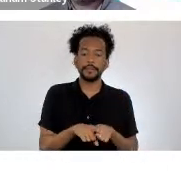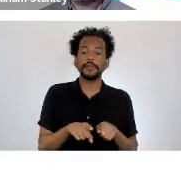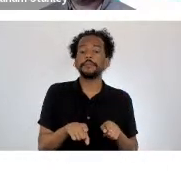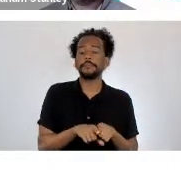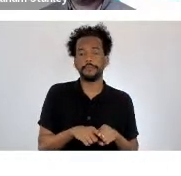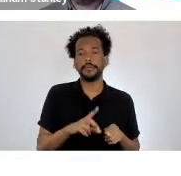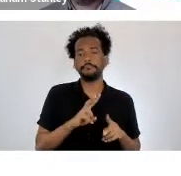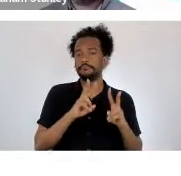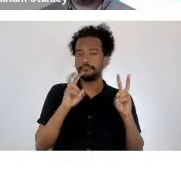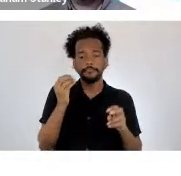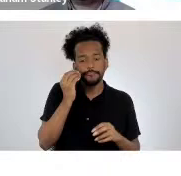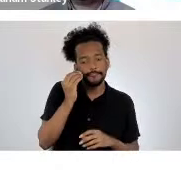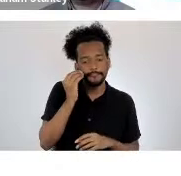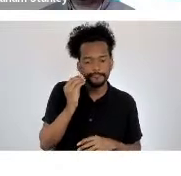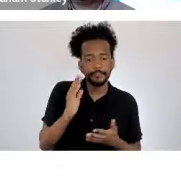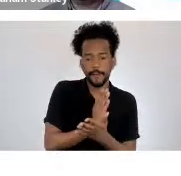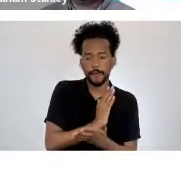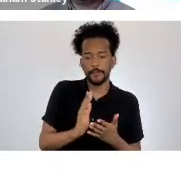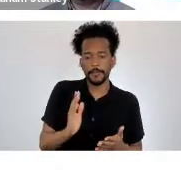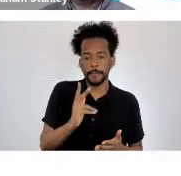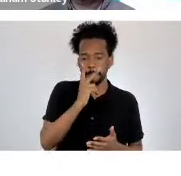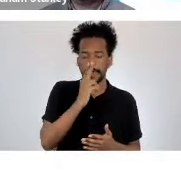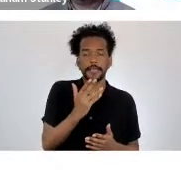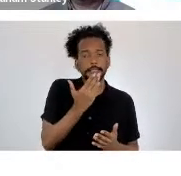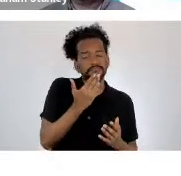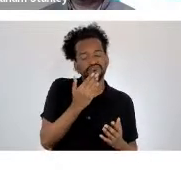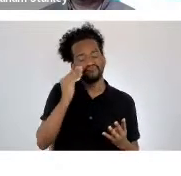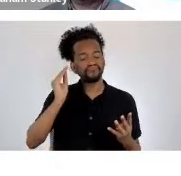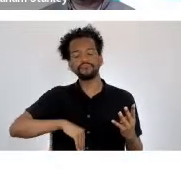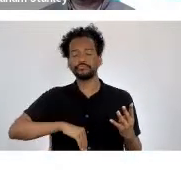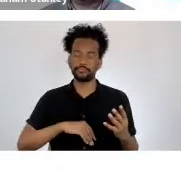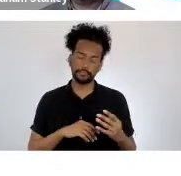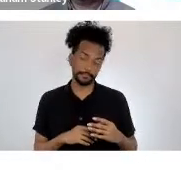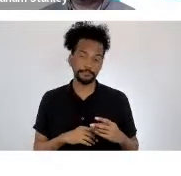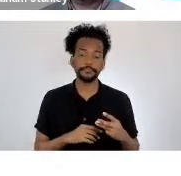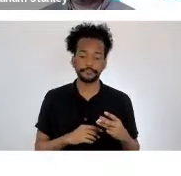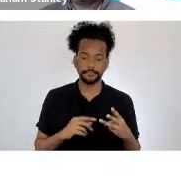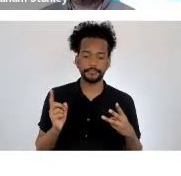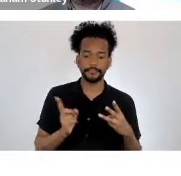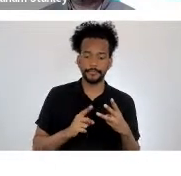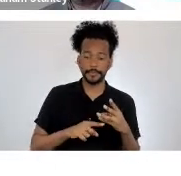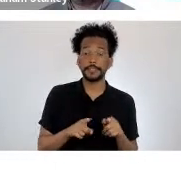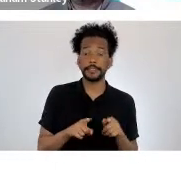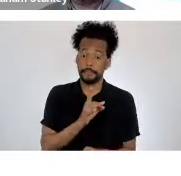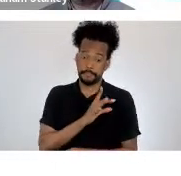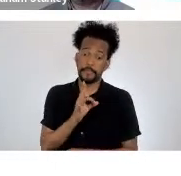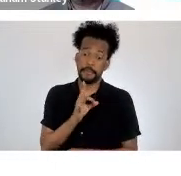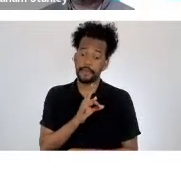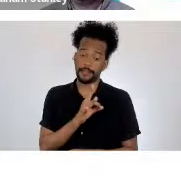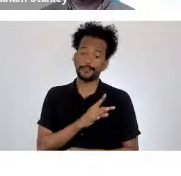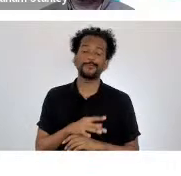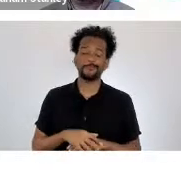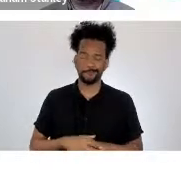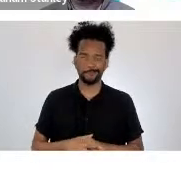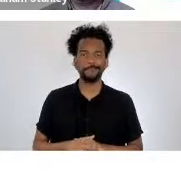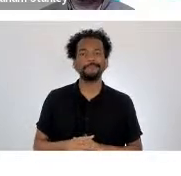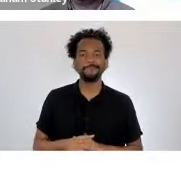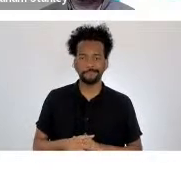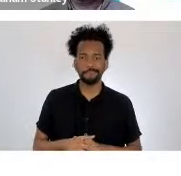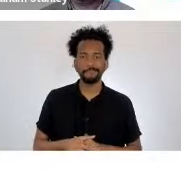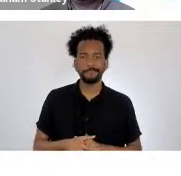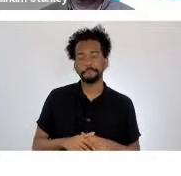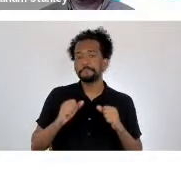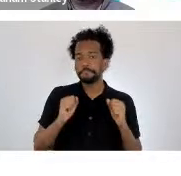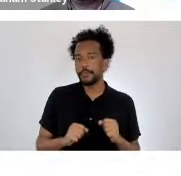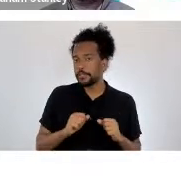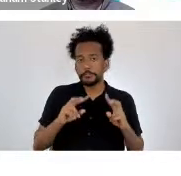sometimes became less interested in using it. Learners also experienced fear. This could be for several reasons. It could be a lack of